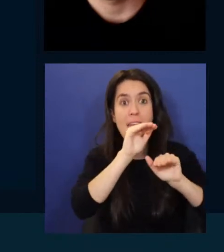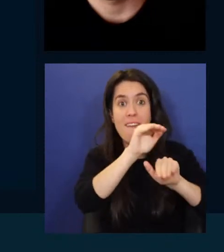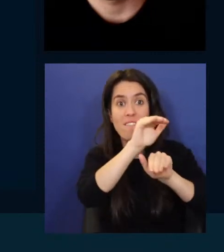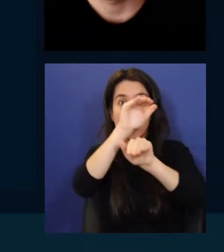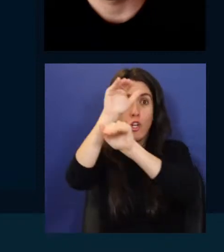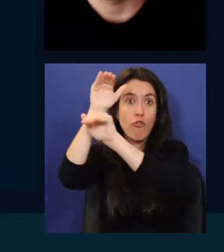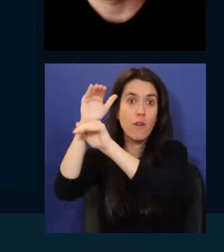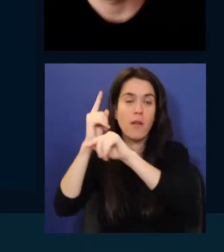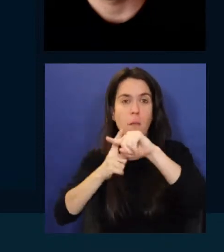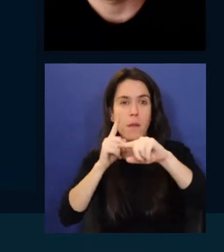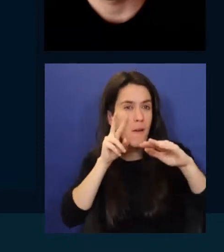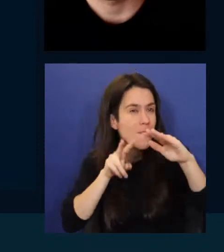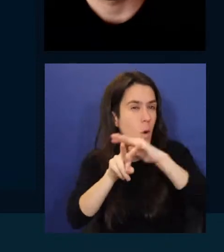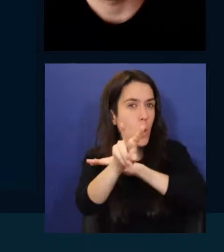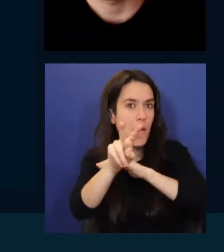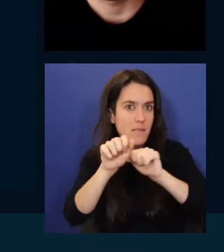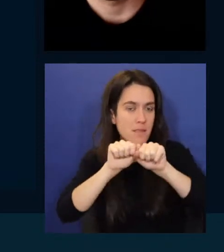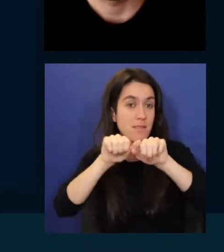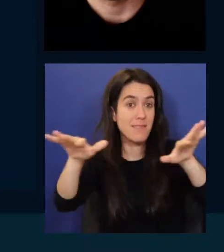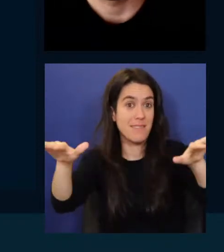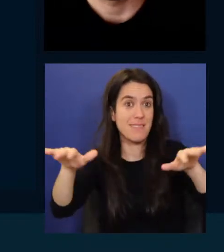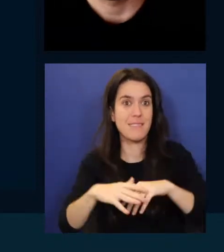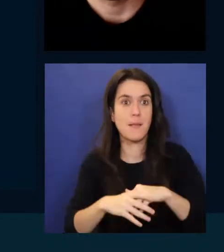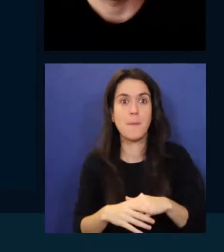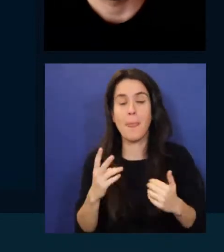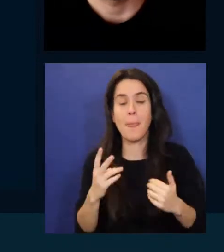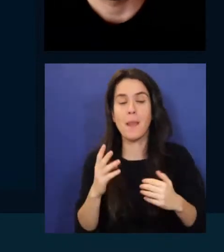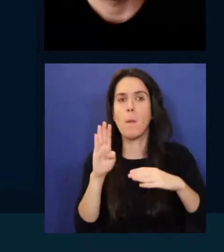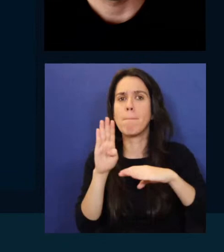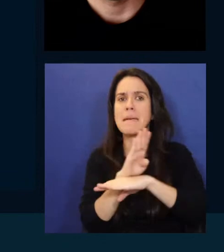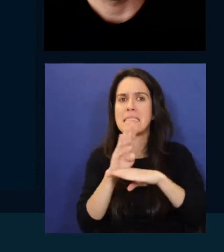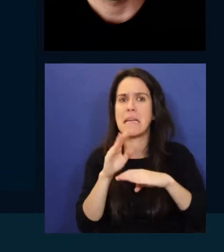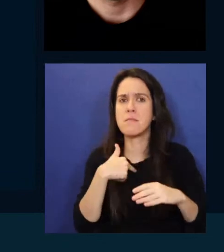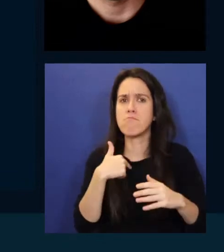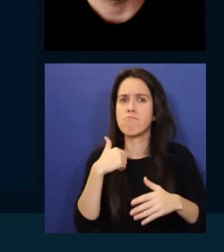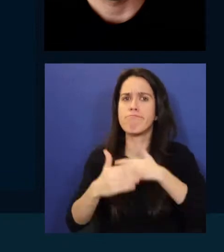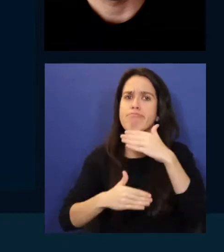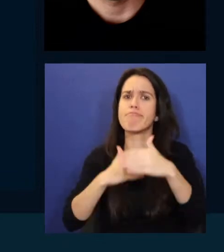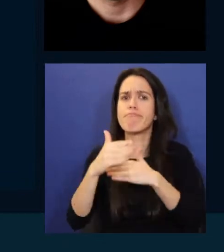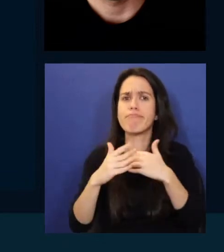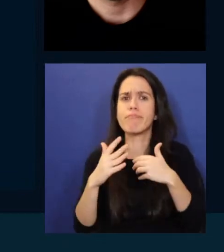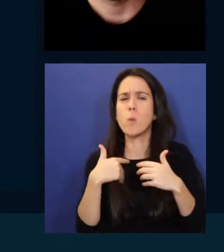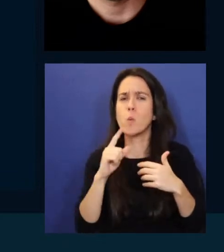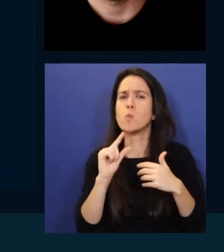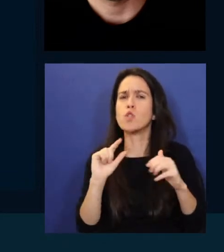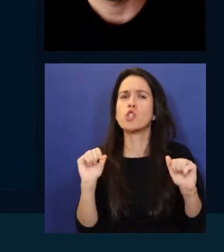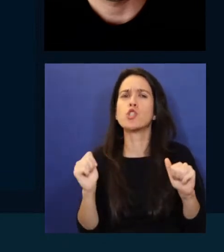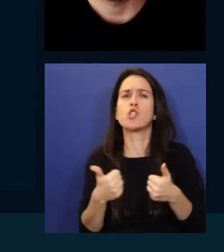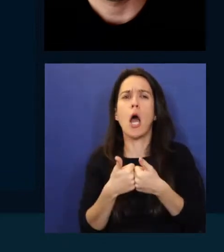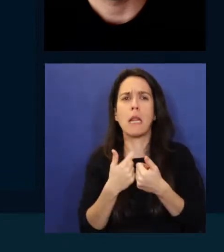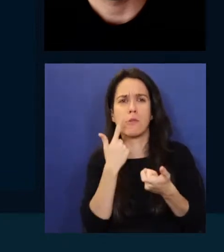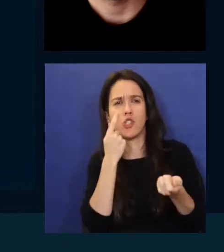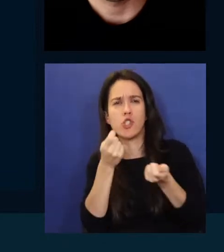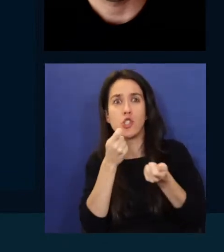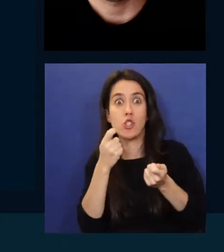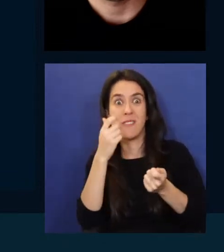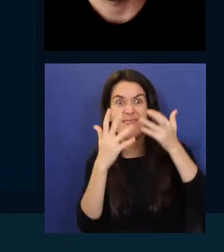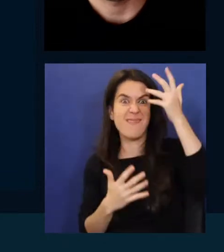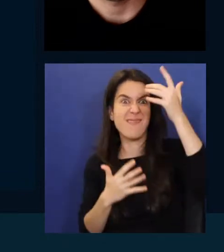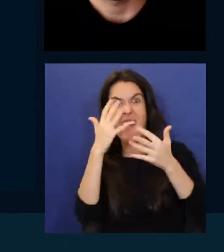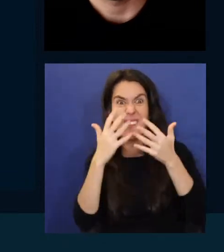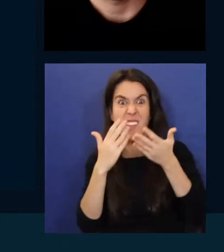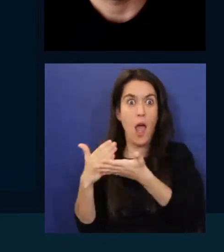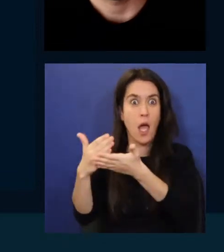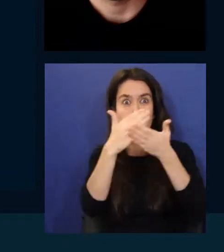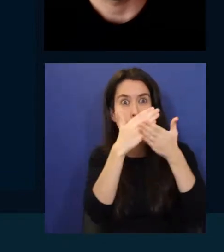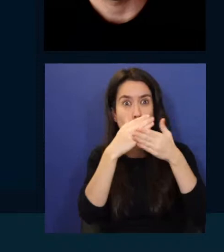supply chain. As their business grows, it becomes increasingly challenging to manage data sharing at scale